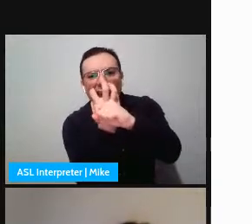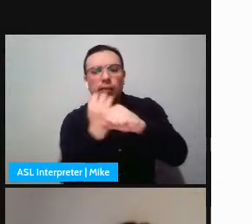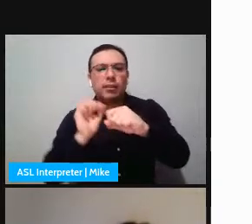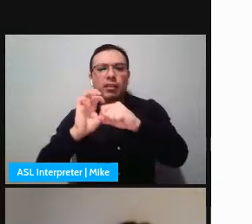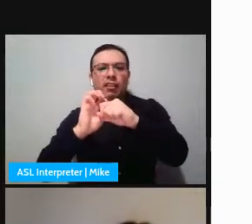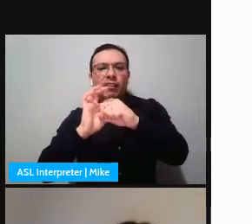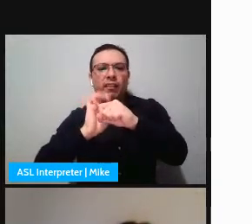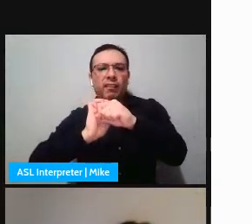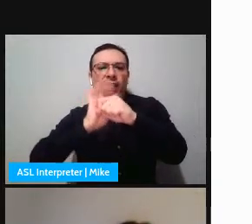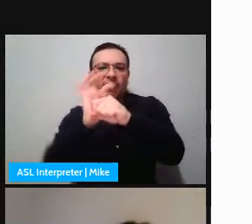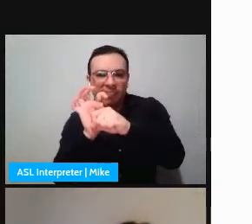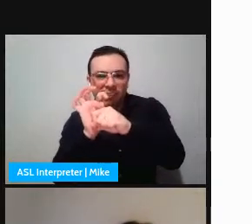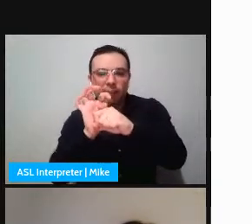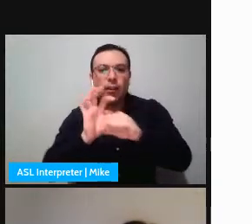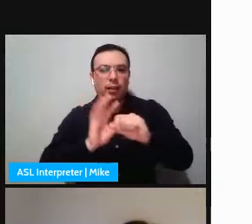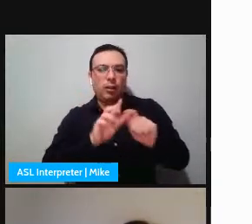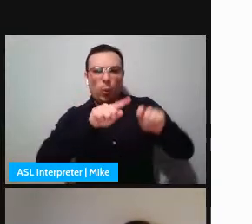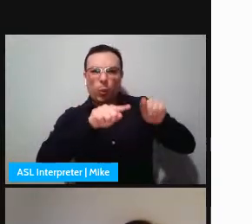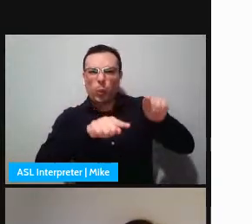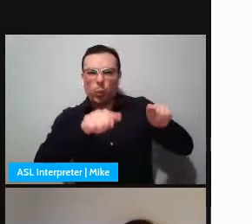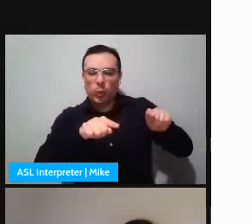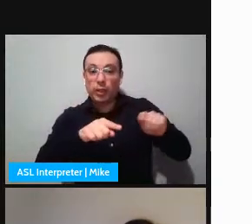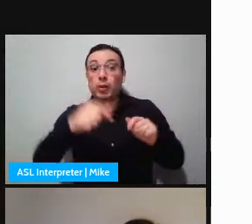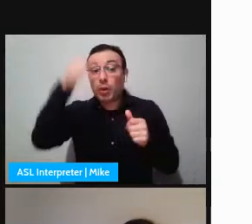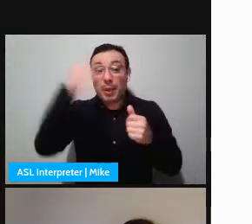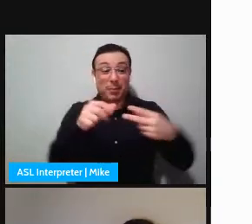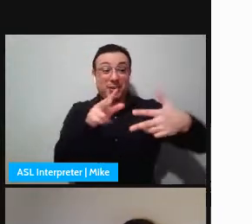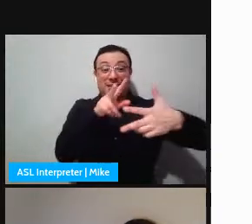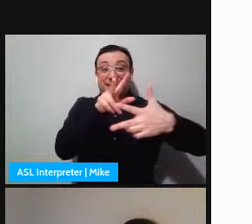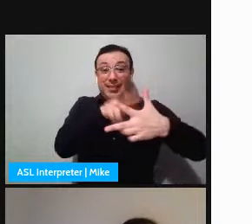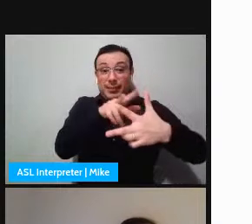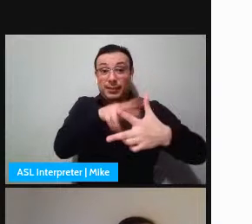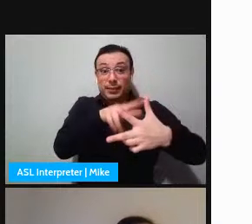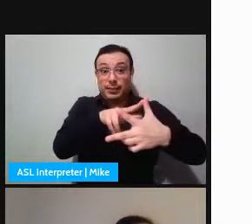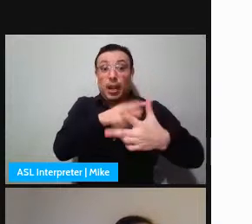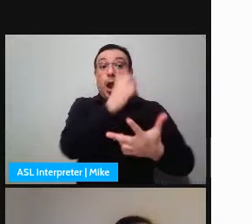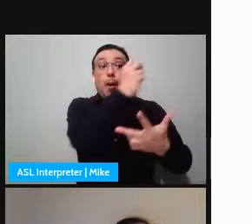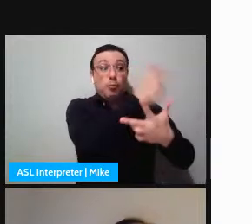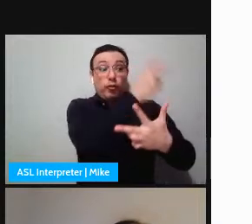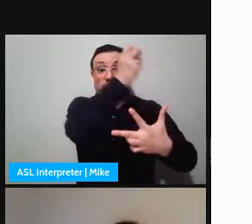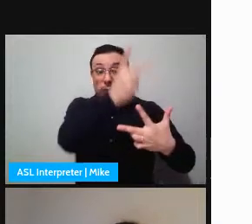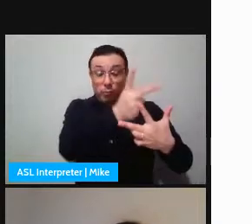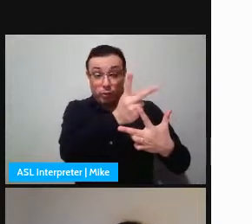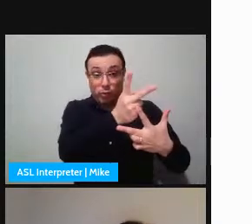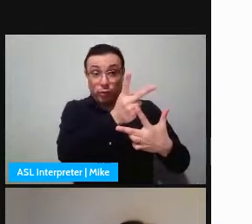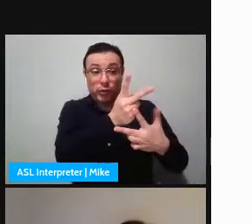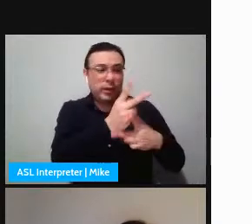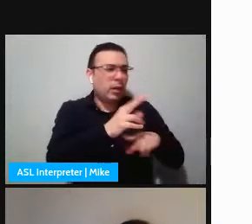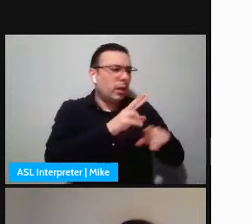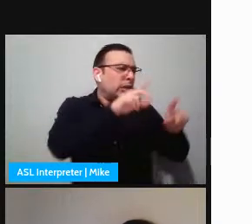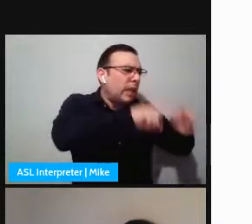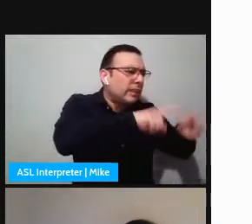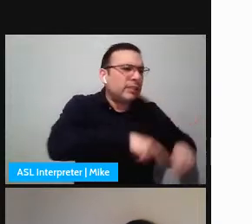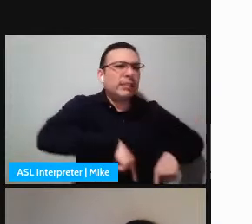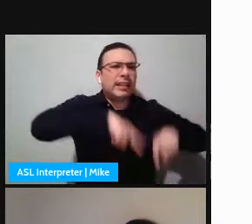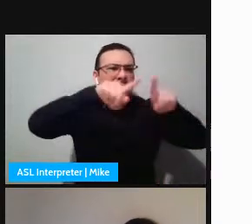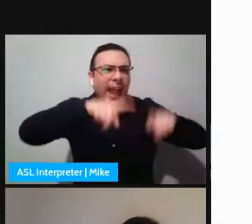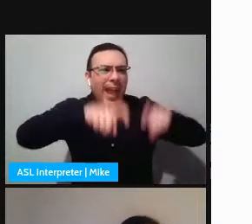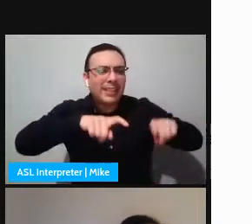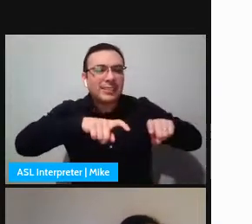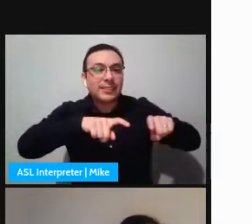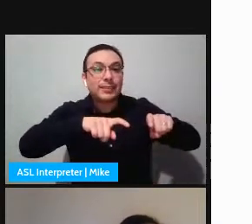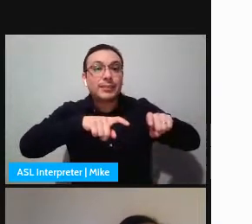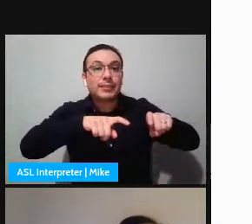remember that when Pfizer and Moderna were approved, their studies happened earlier in the year, that we didn't have all of these